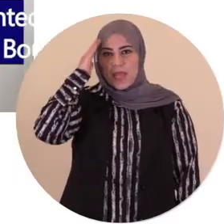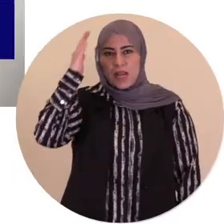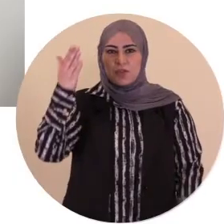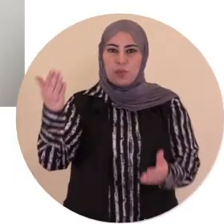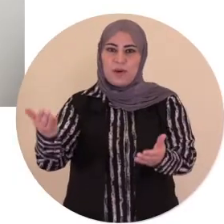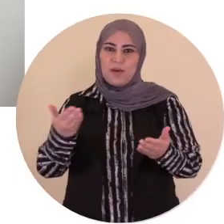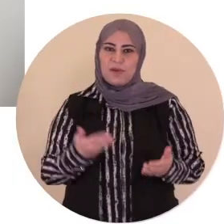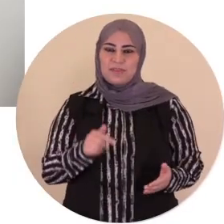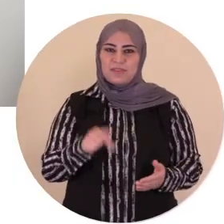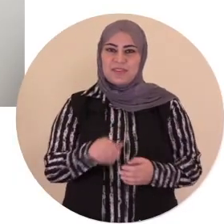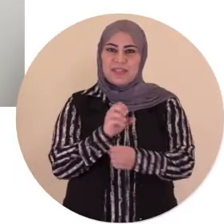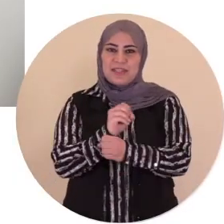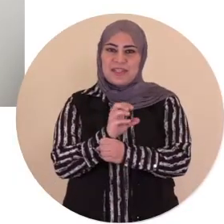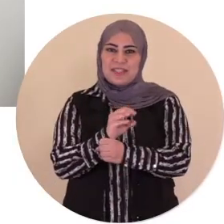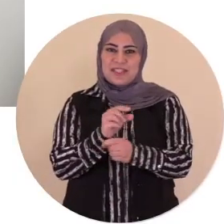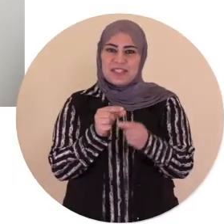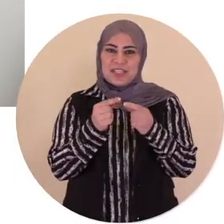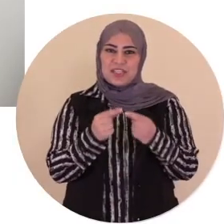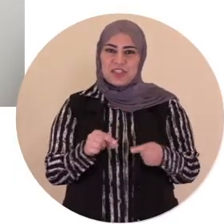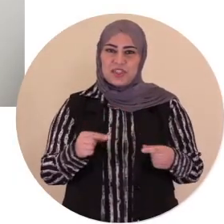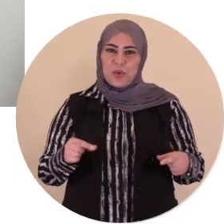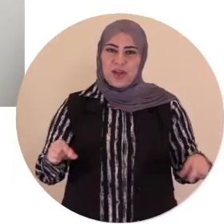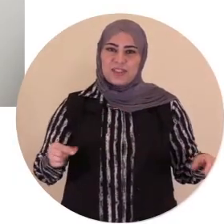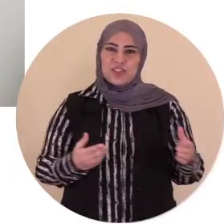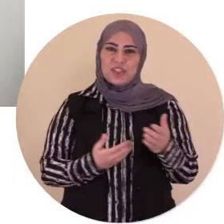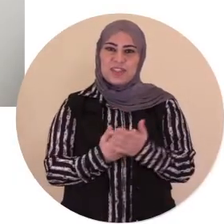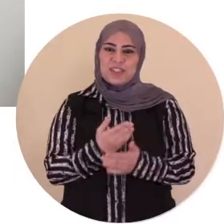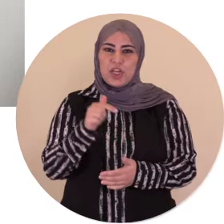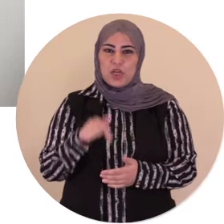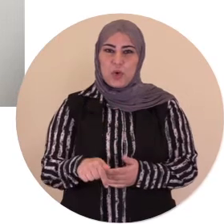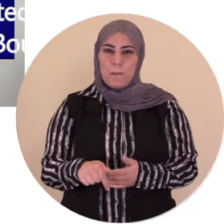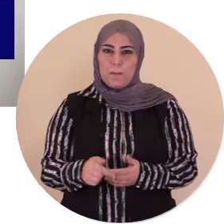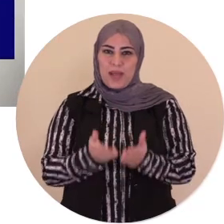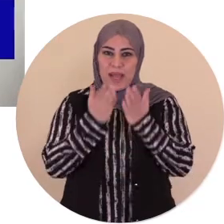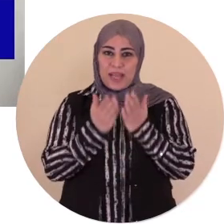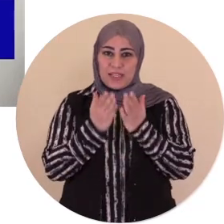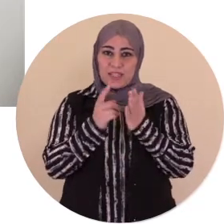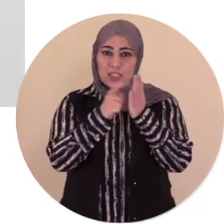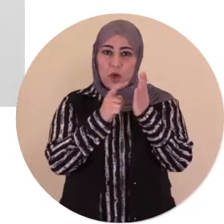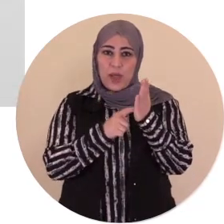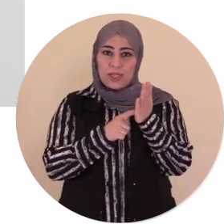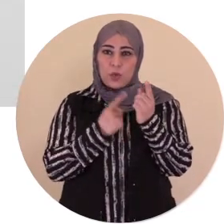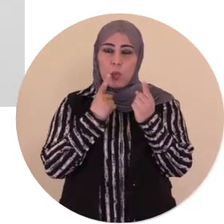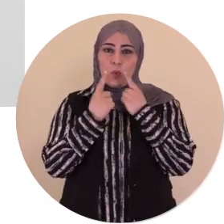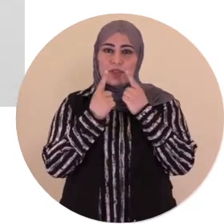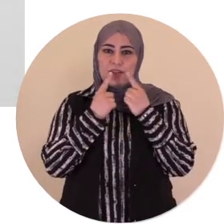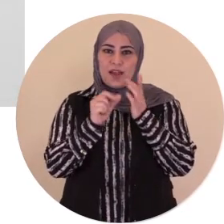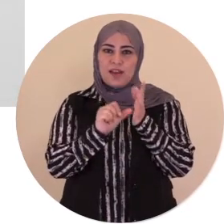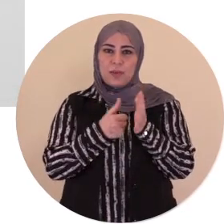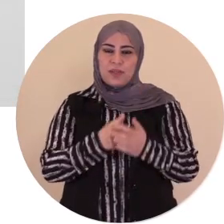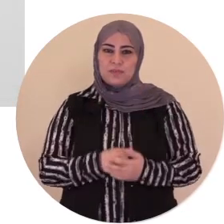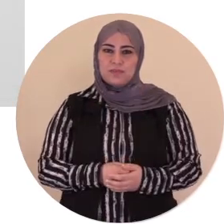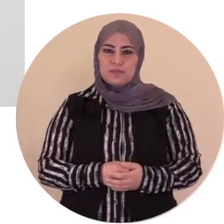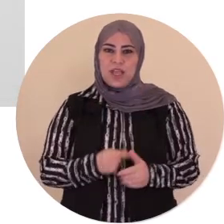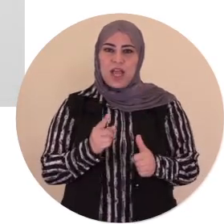Hello and welcome to another episode. Today we'll be looking at grammar and language functions. Let's get started. The first